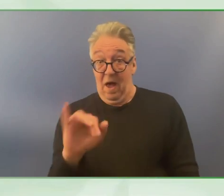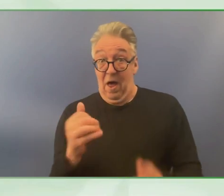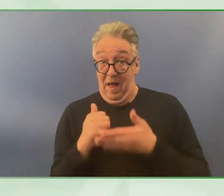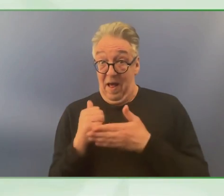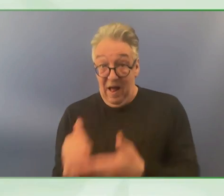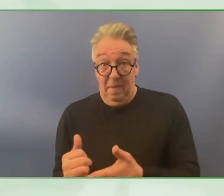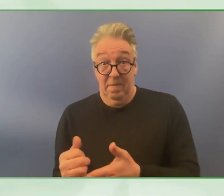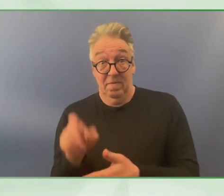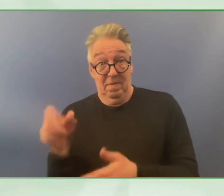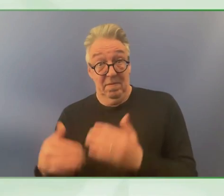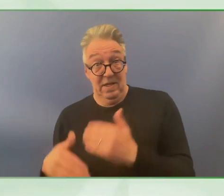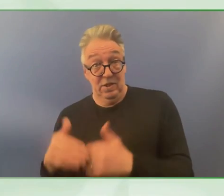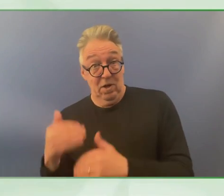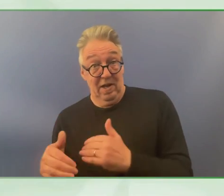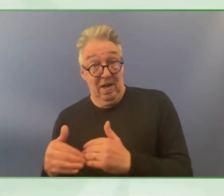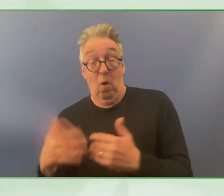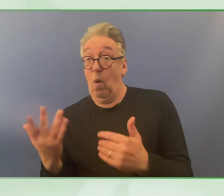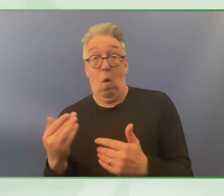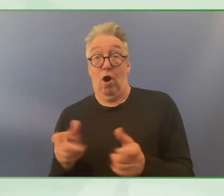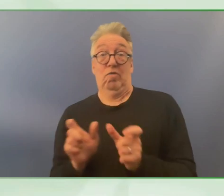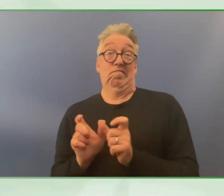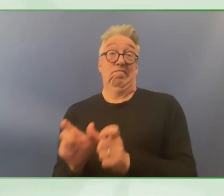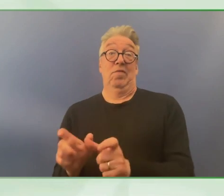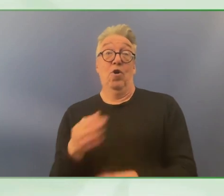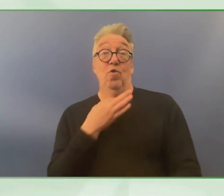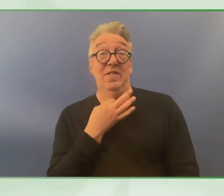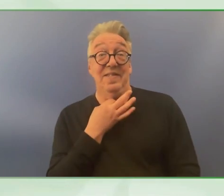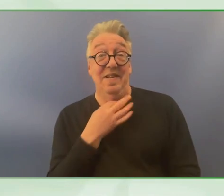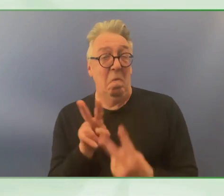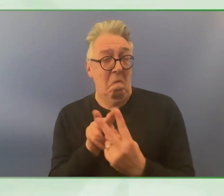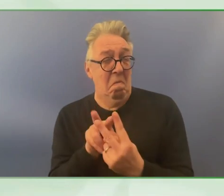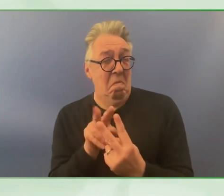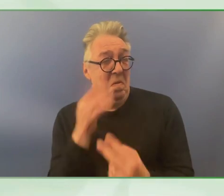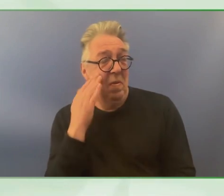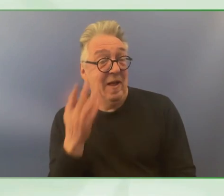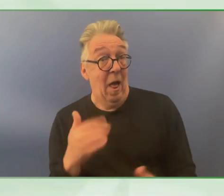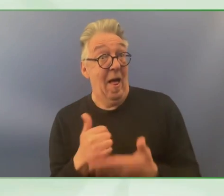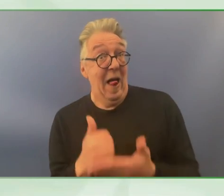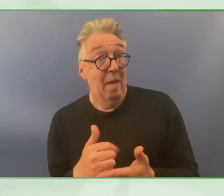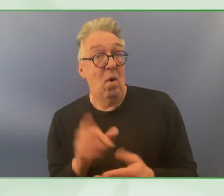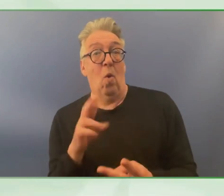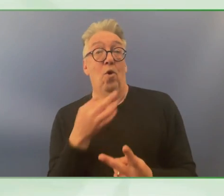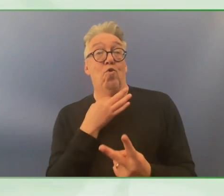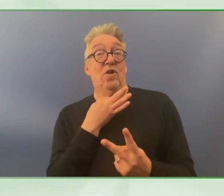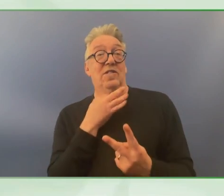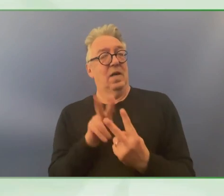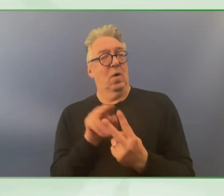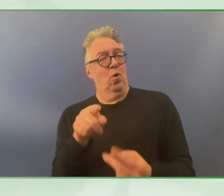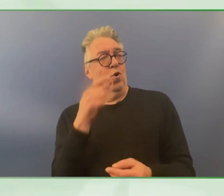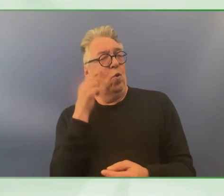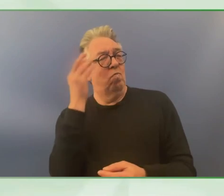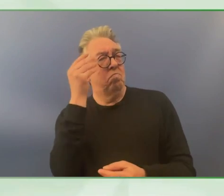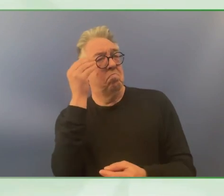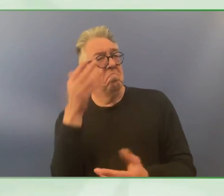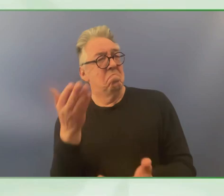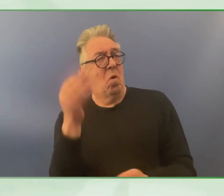disabilities to employ, or it is a risk, maybe, for people? What are you thinking about?